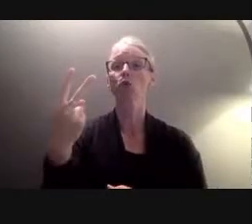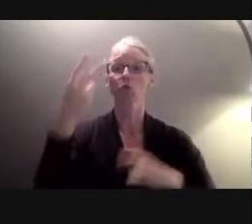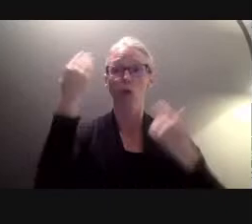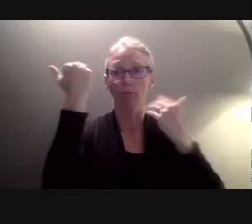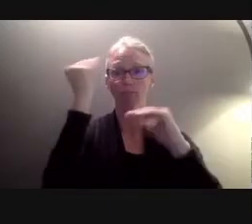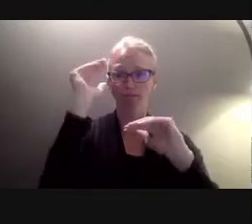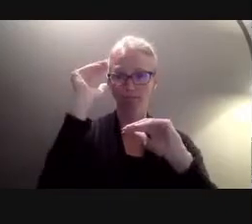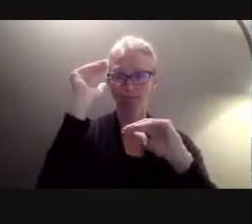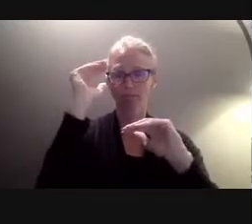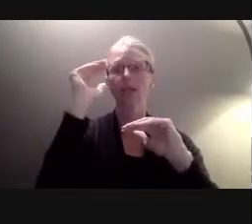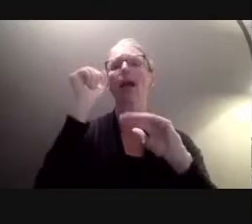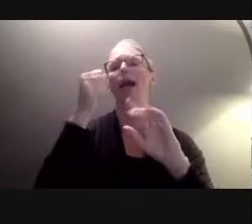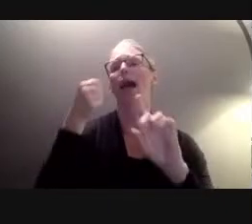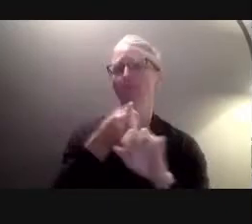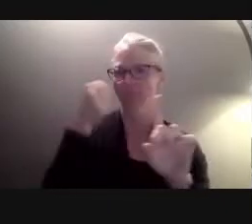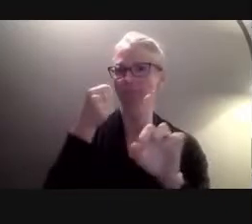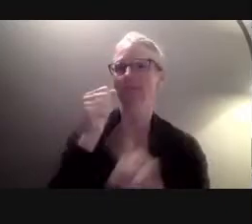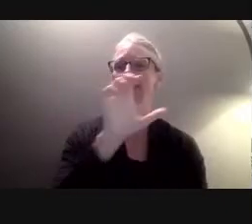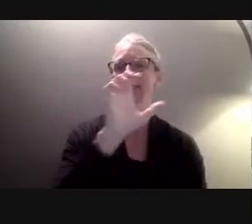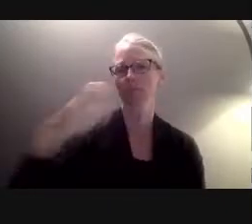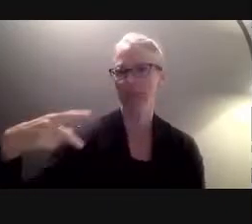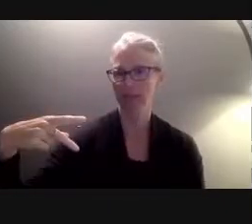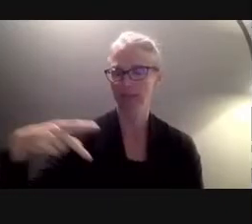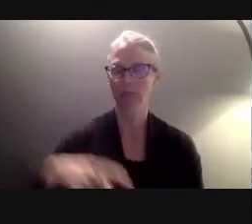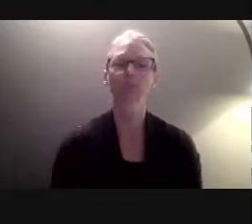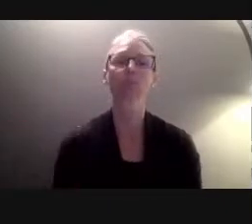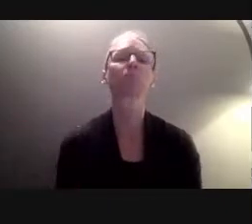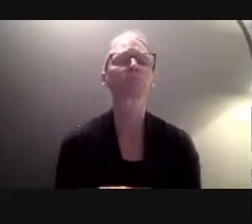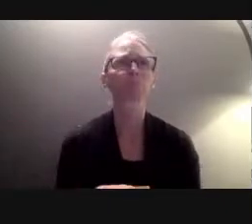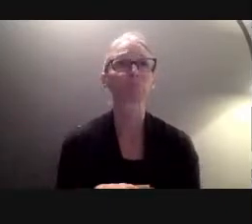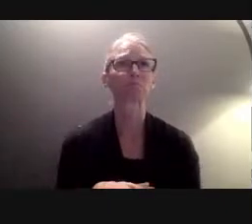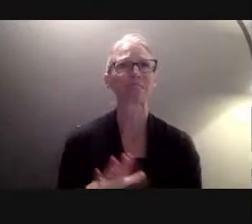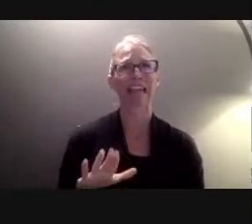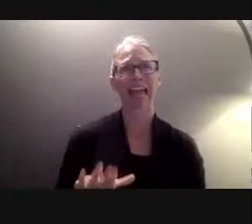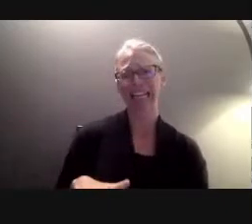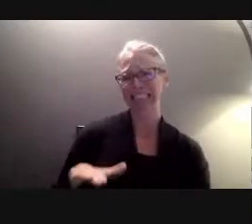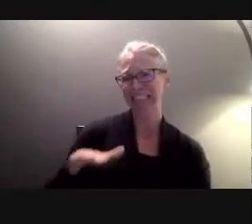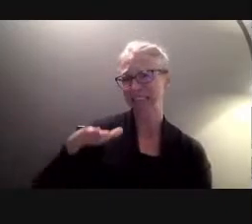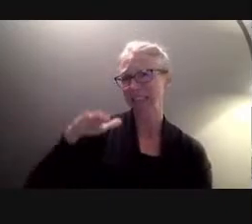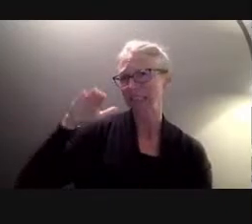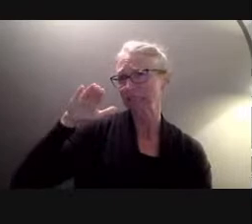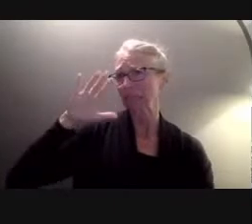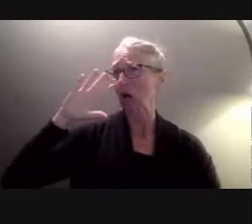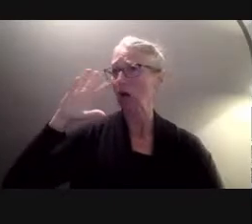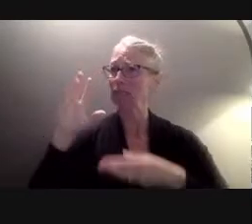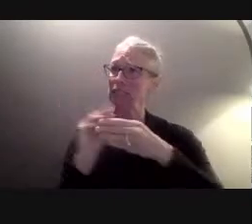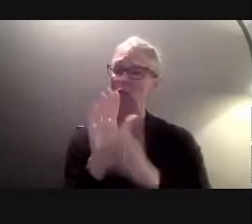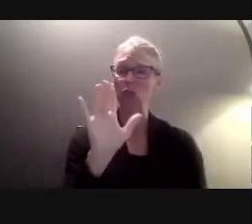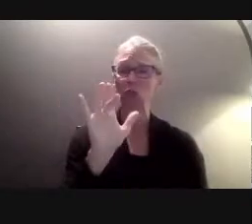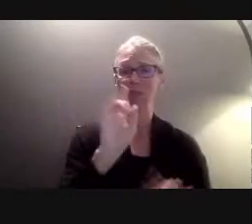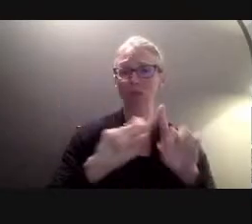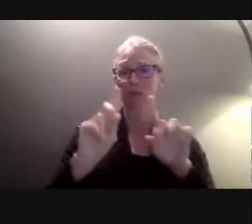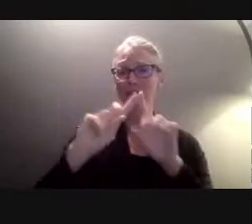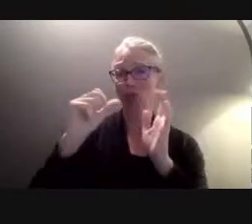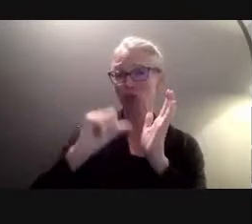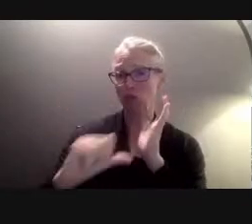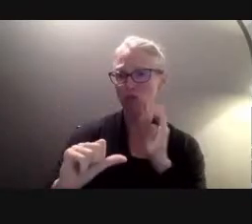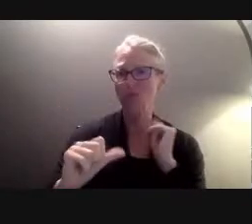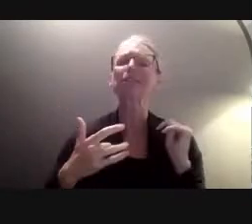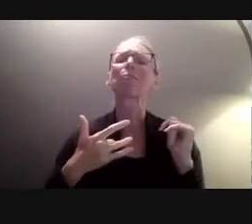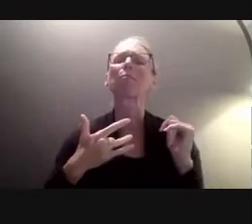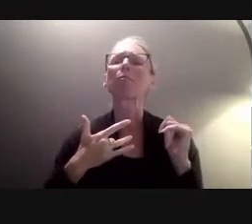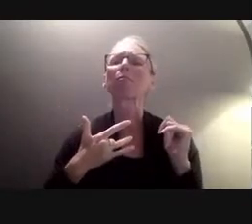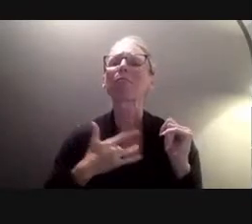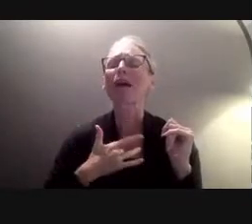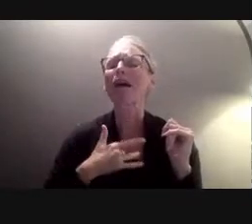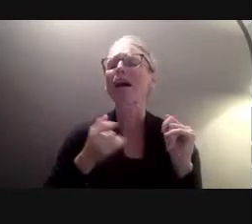me to have cerebral palsy. I've had around 23 different surgeries. Most of those are every year. When I was younger, I